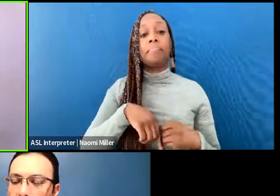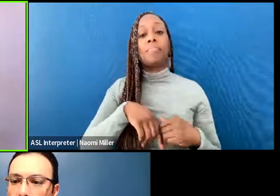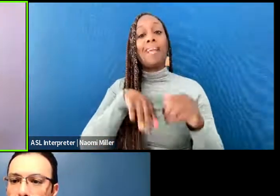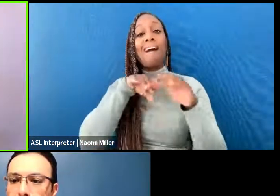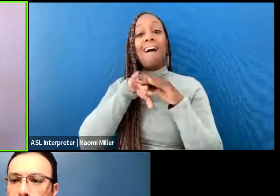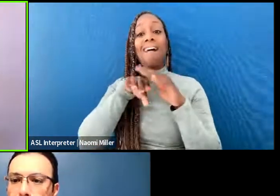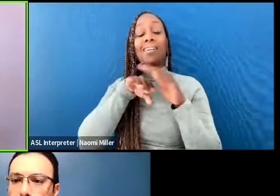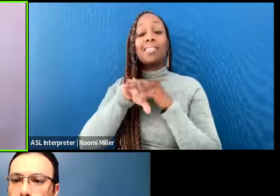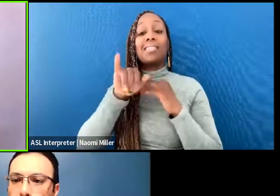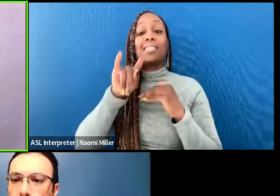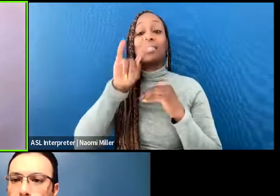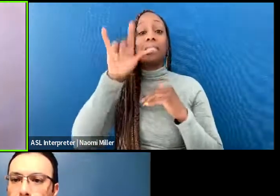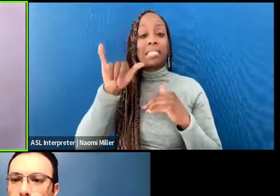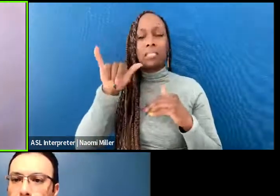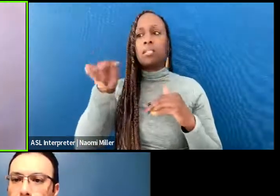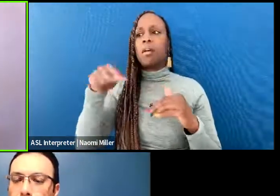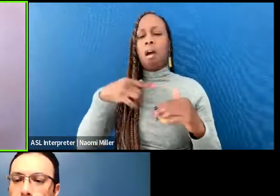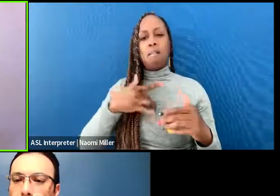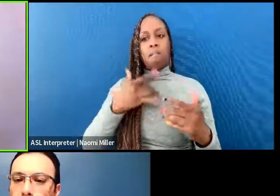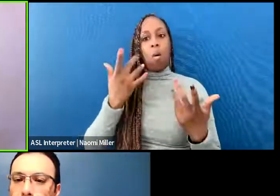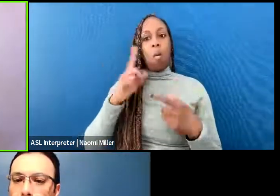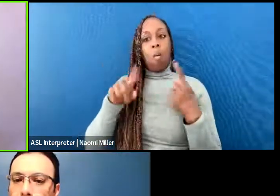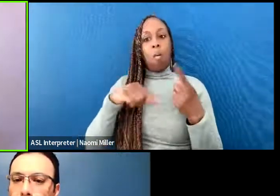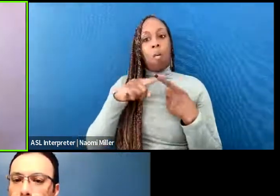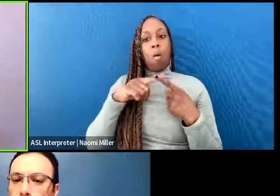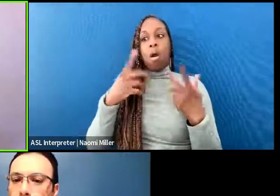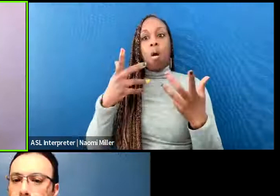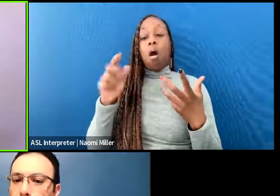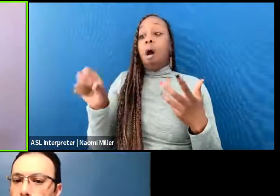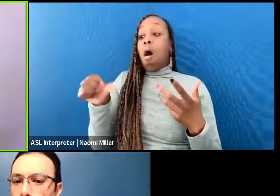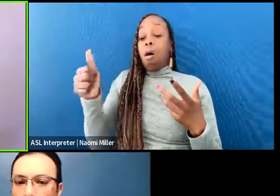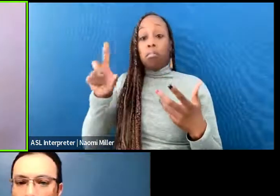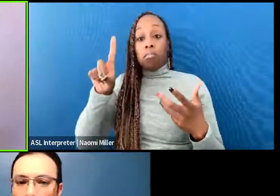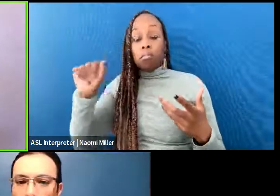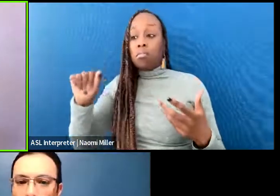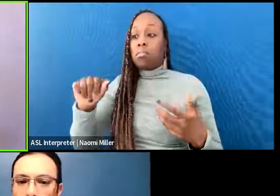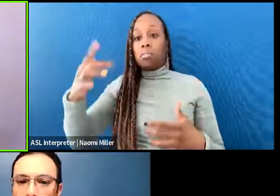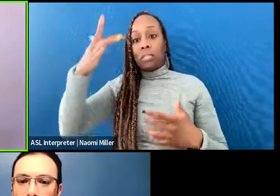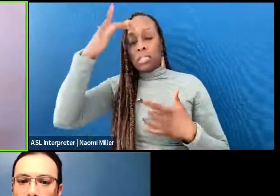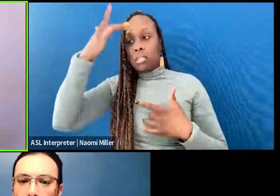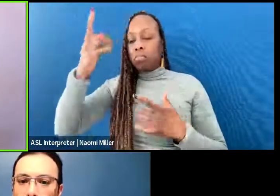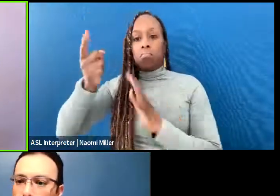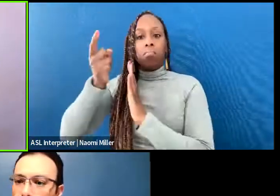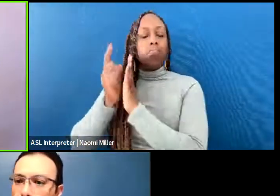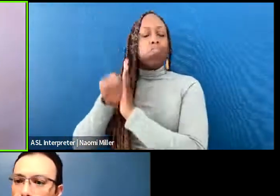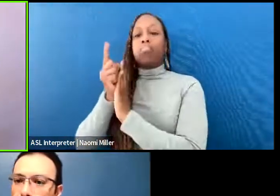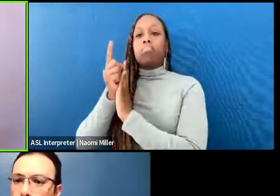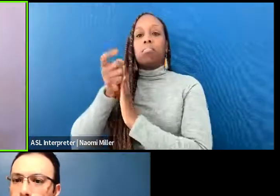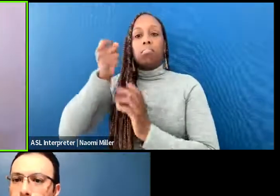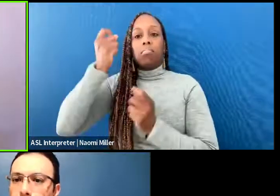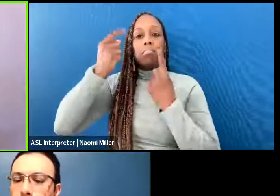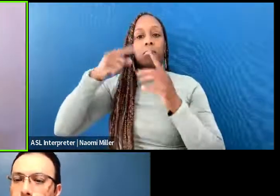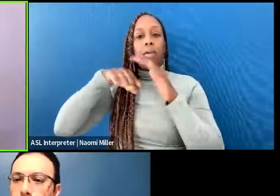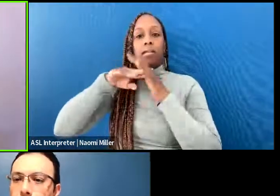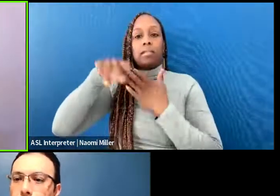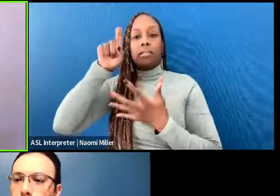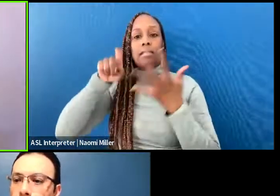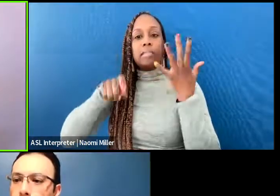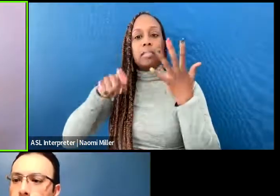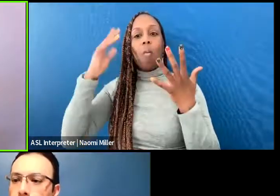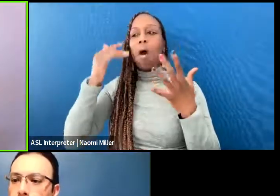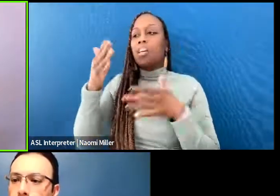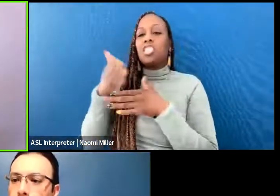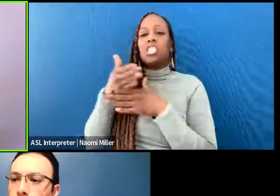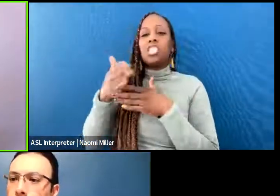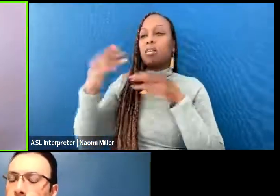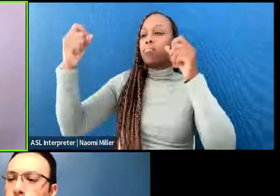the intimacy I feel with many other disabled and sick people who have an automatic understanding of access needs out of our shared,